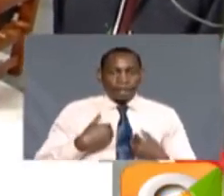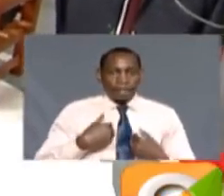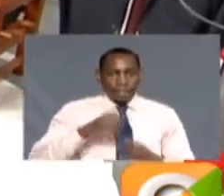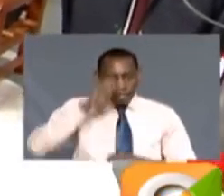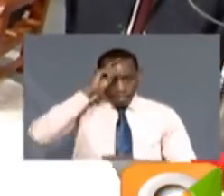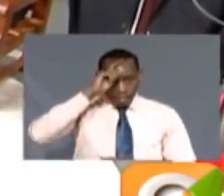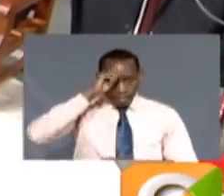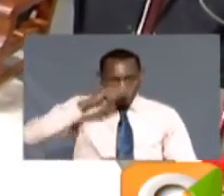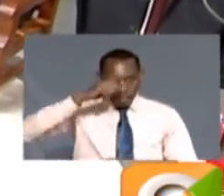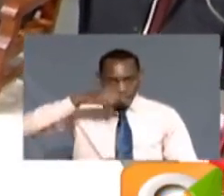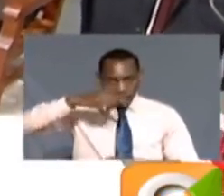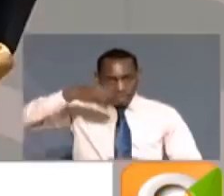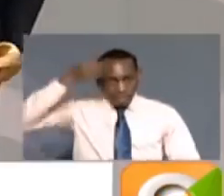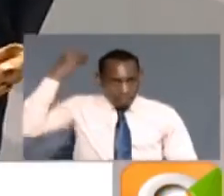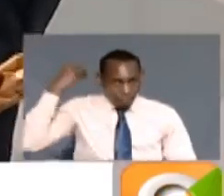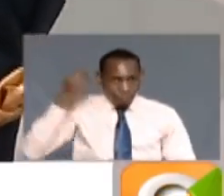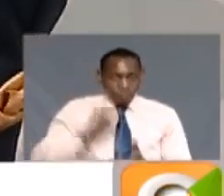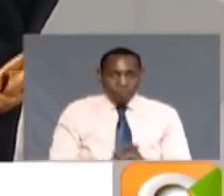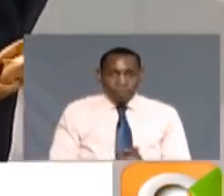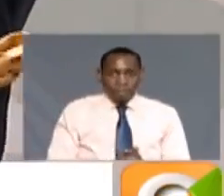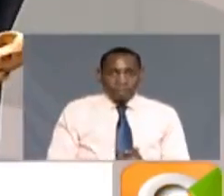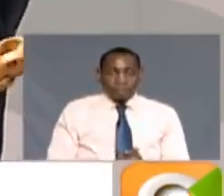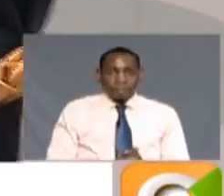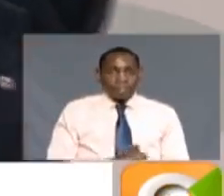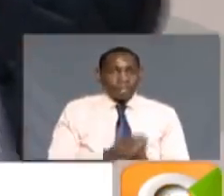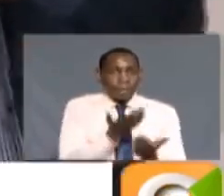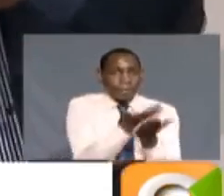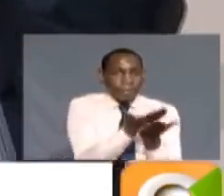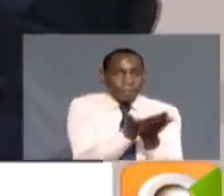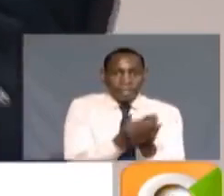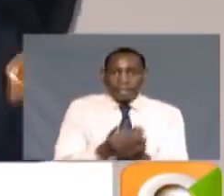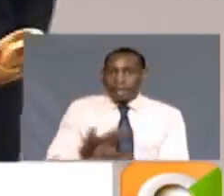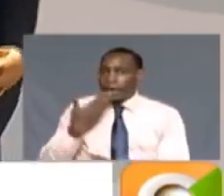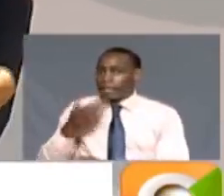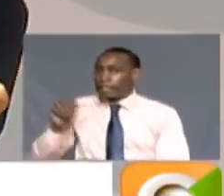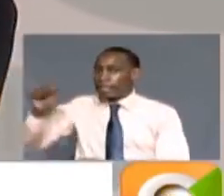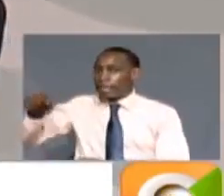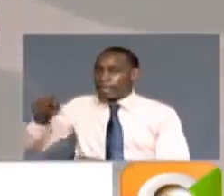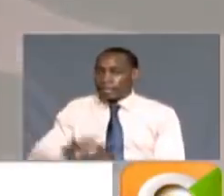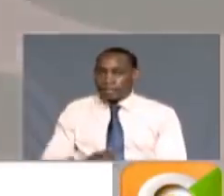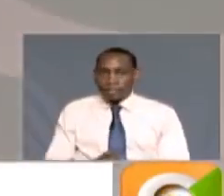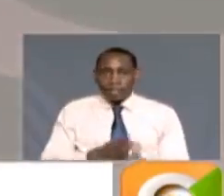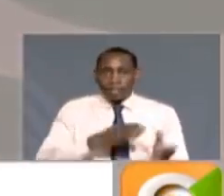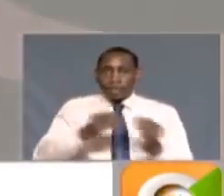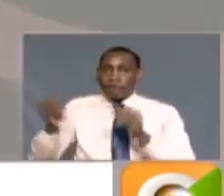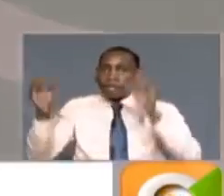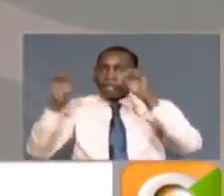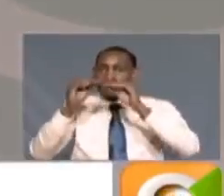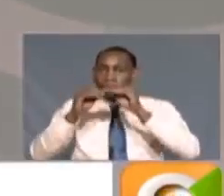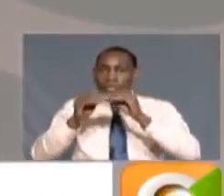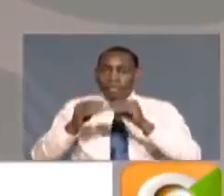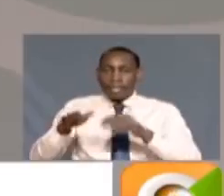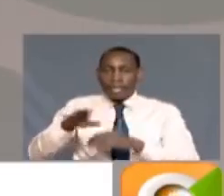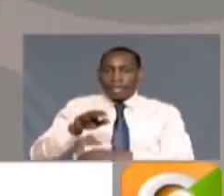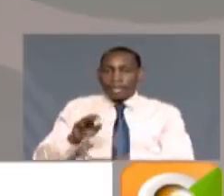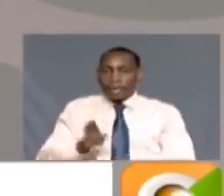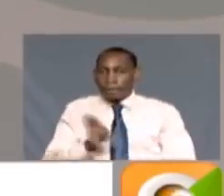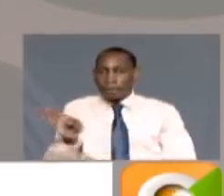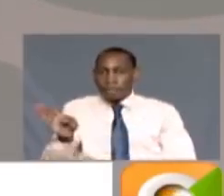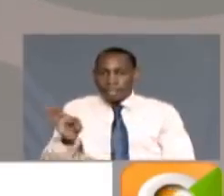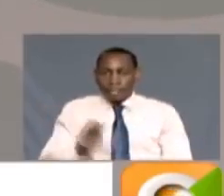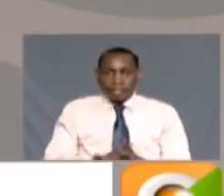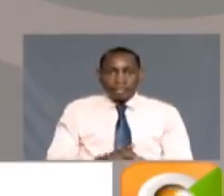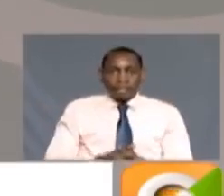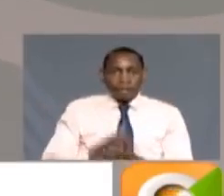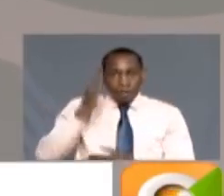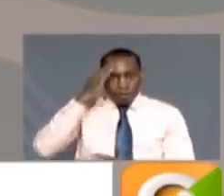remove your heart, it is behind here. Oh, Mwami, oh, you say yes. Yeah. You are going to a meeting in Butere. Yeah. At Huisera, you